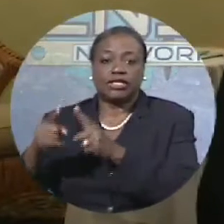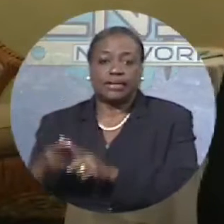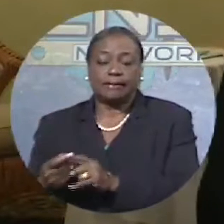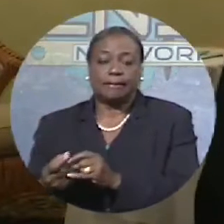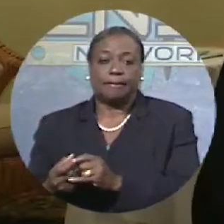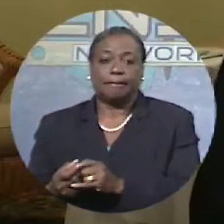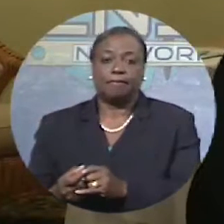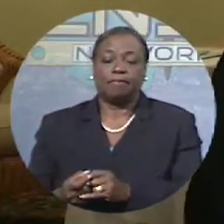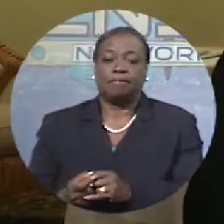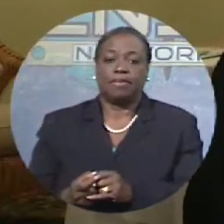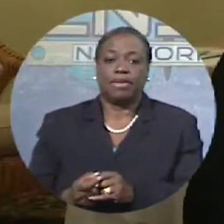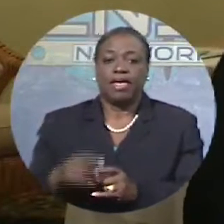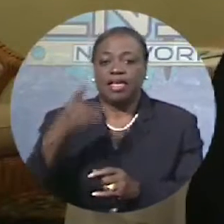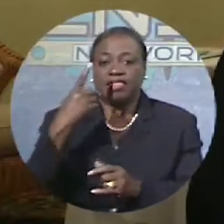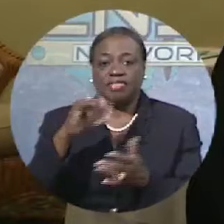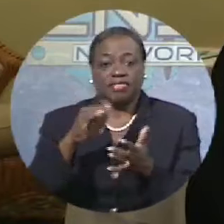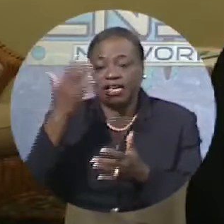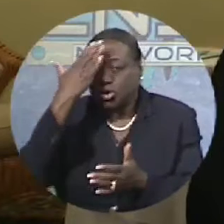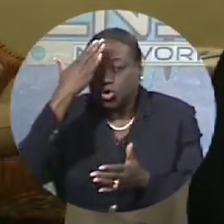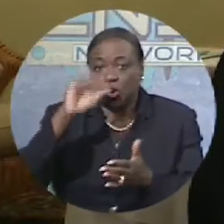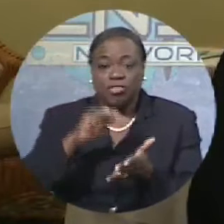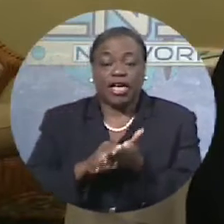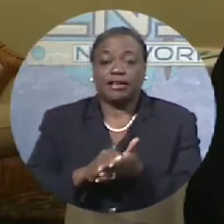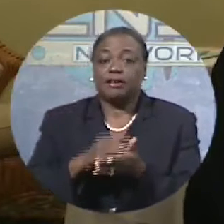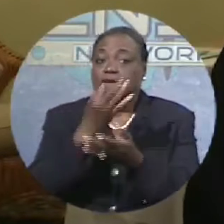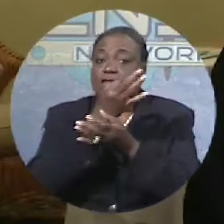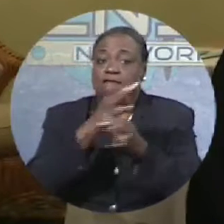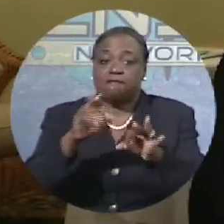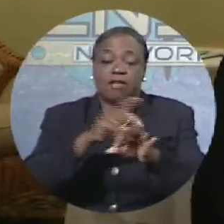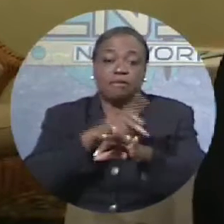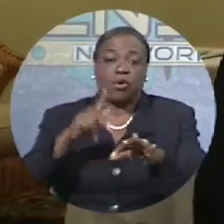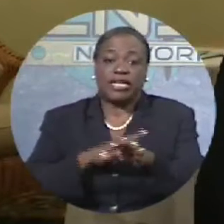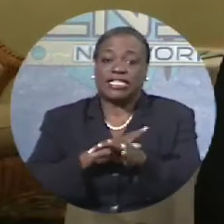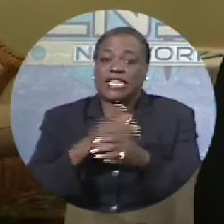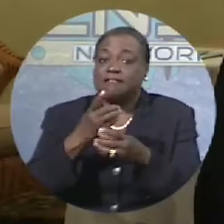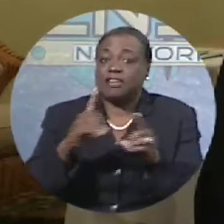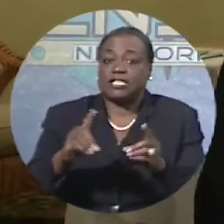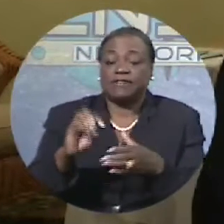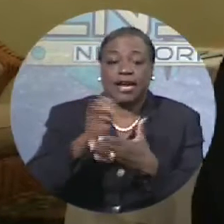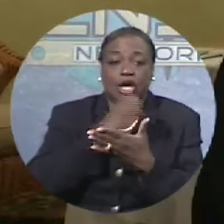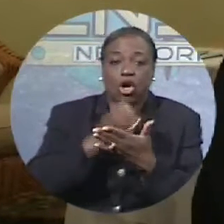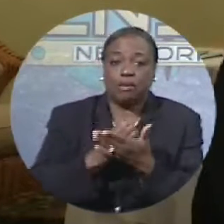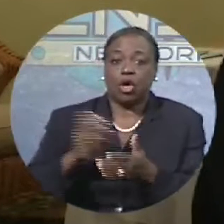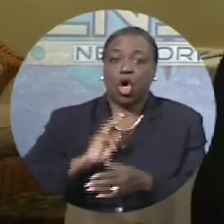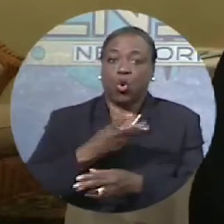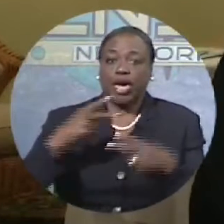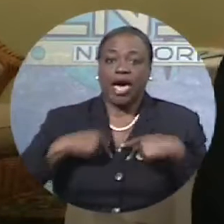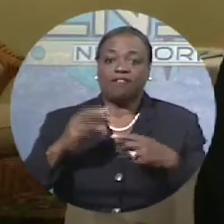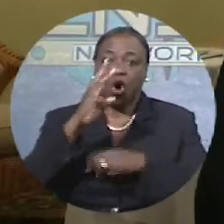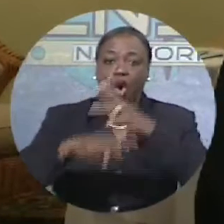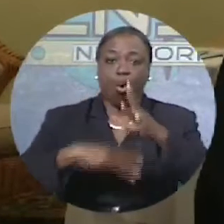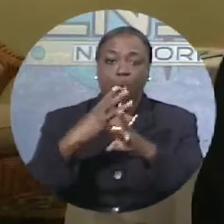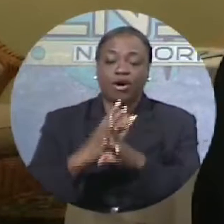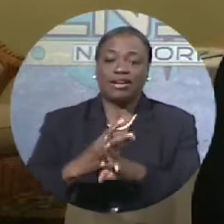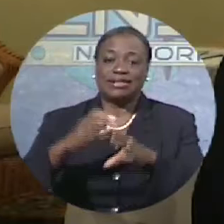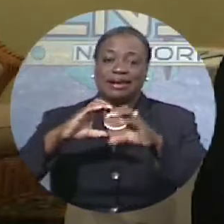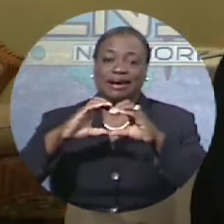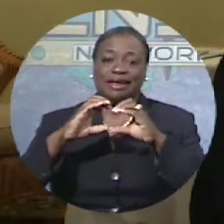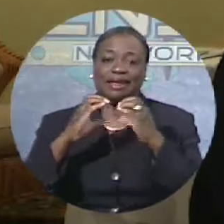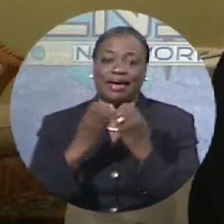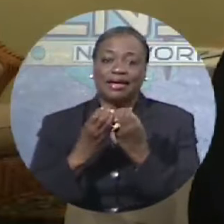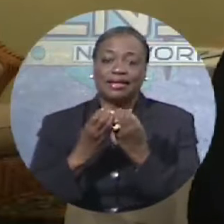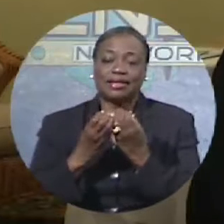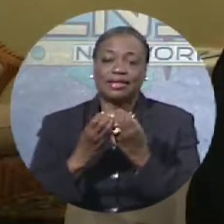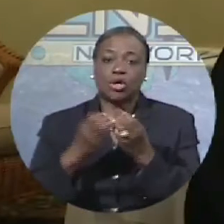fully diversified economy already, and we need to get out and spread that word. We've got world class operations here. And I'll give you one example,